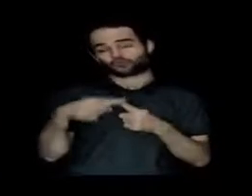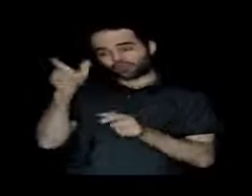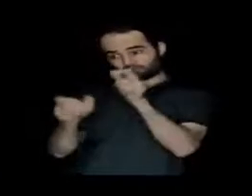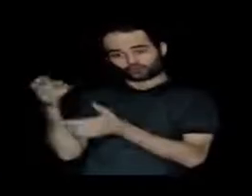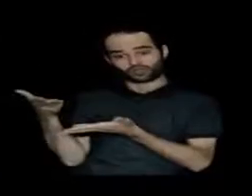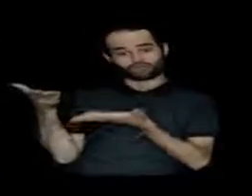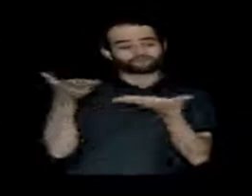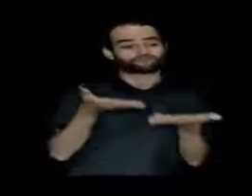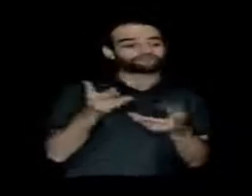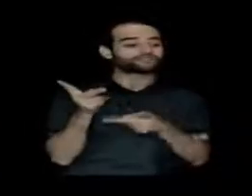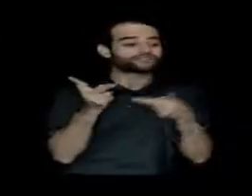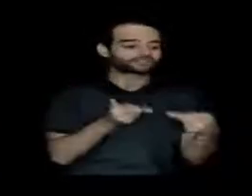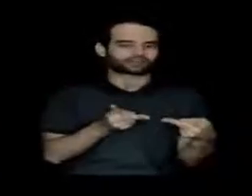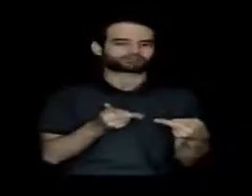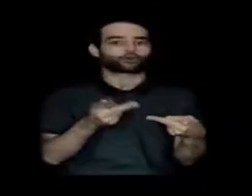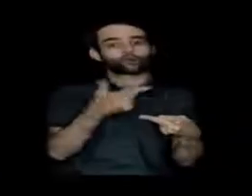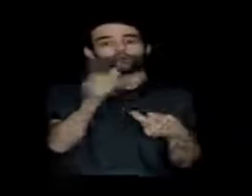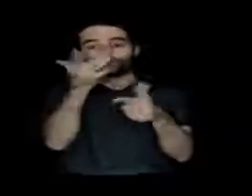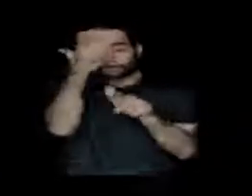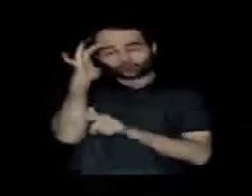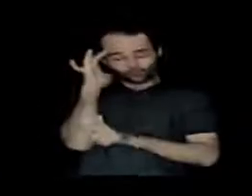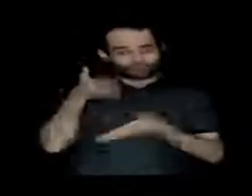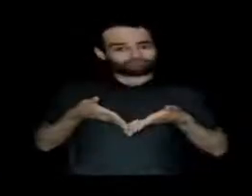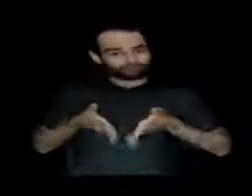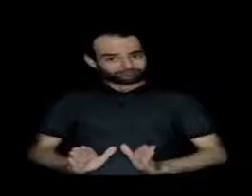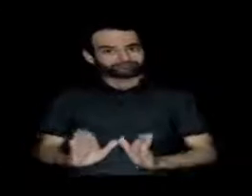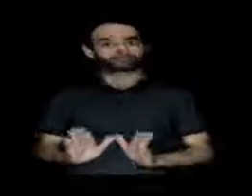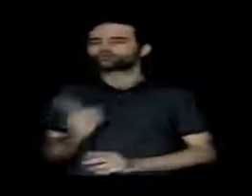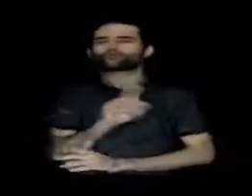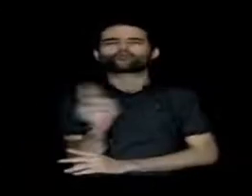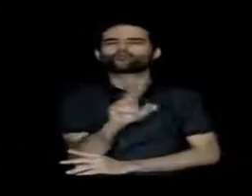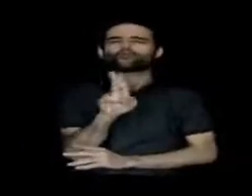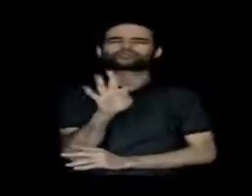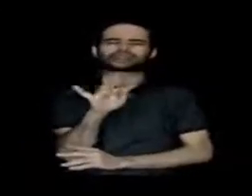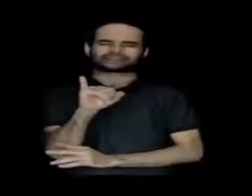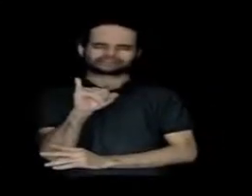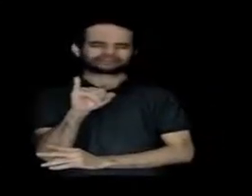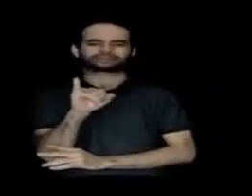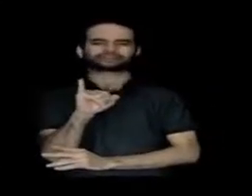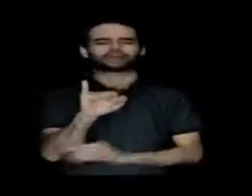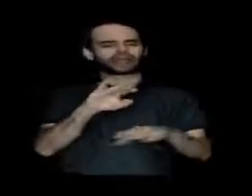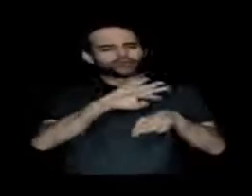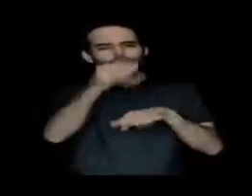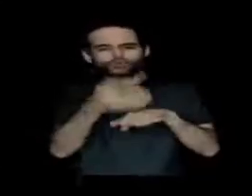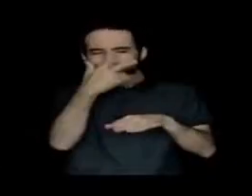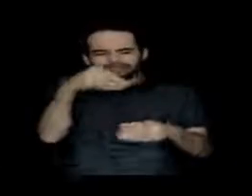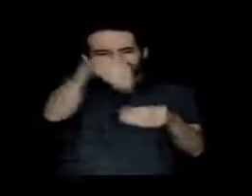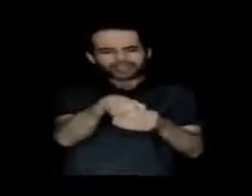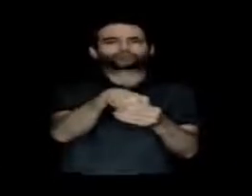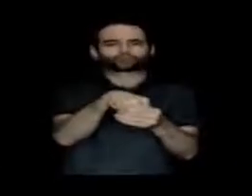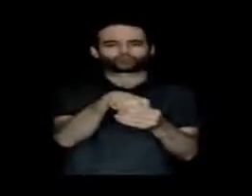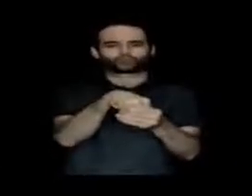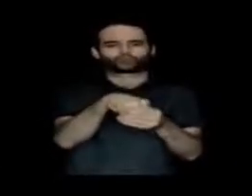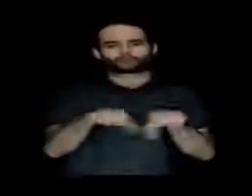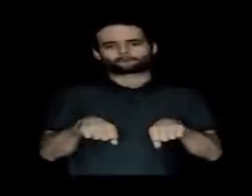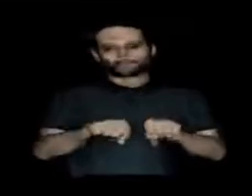that everything was fine. They did not have any problem. They had no sequel, but when I took them home, I began